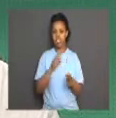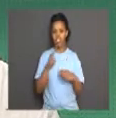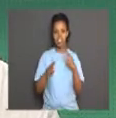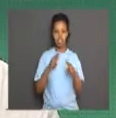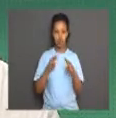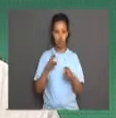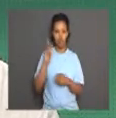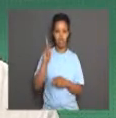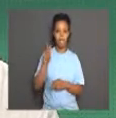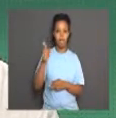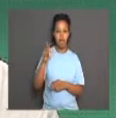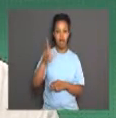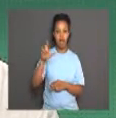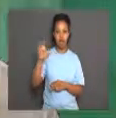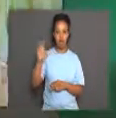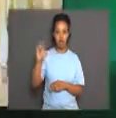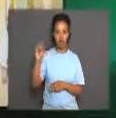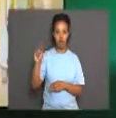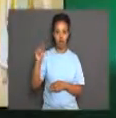science of paleontology.